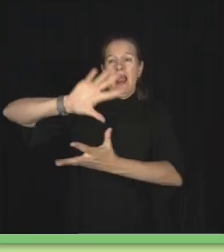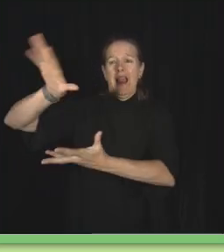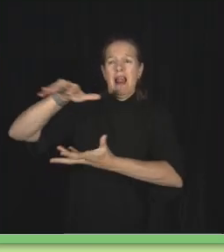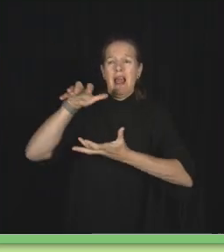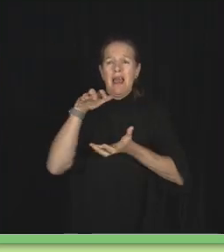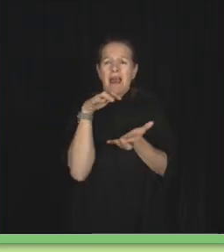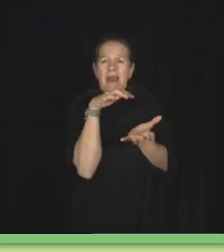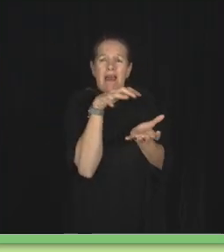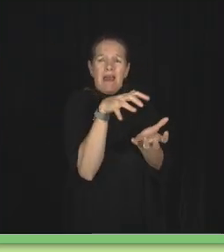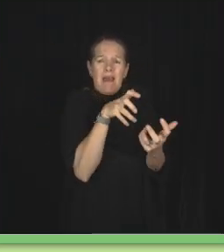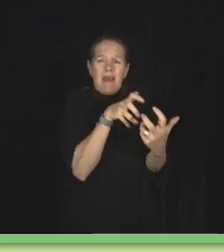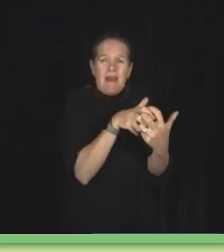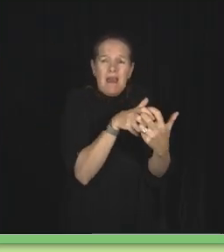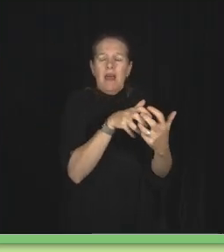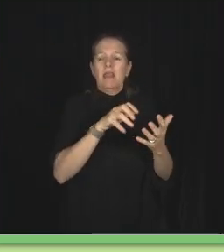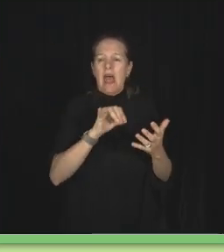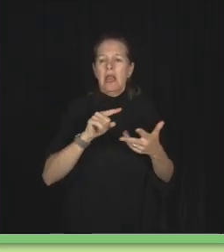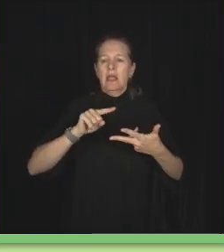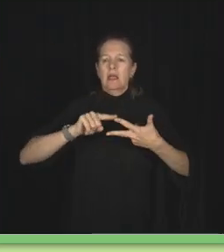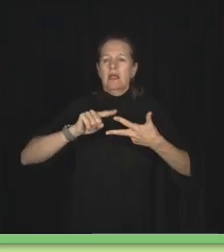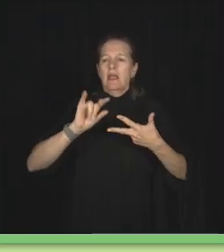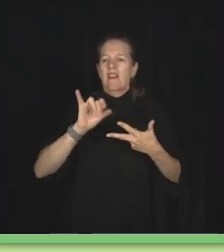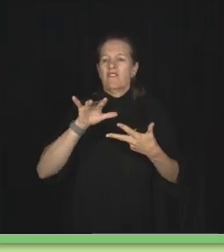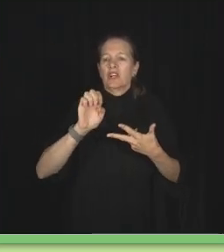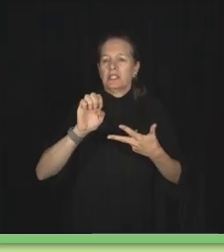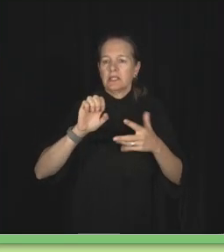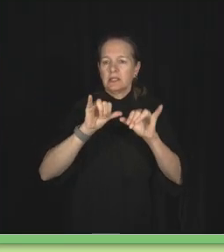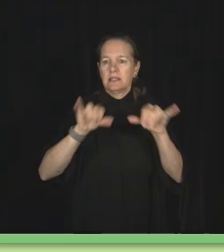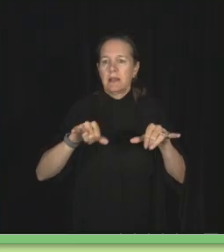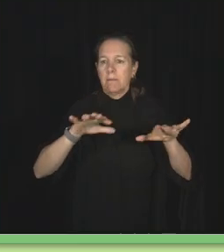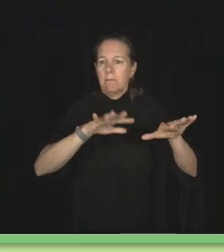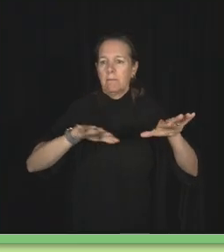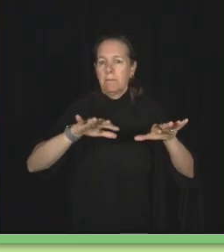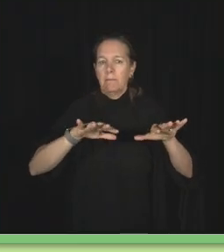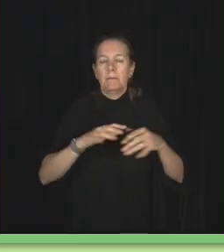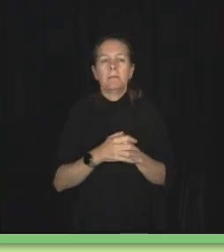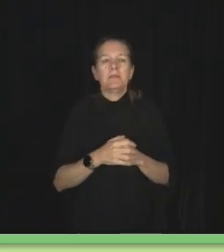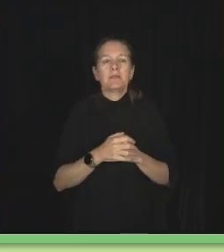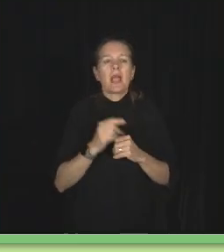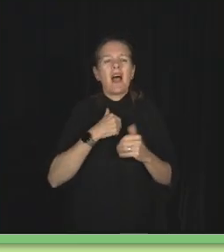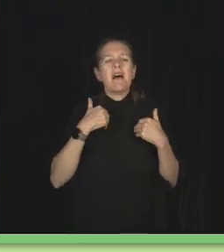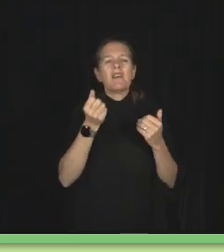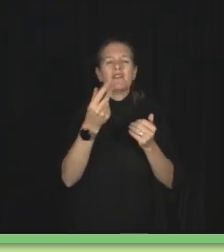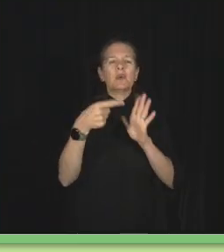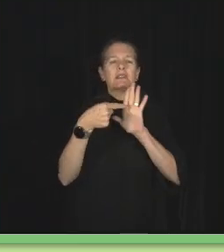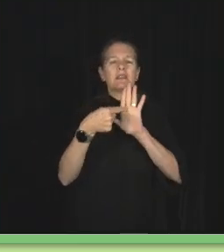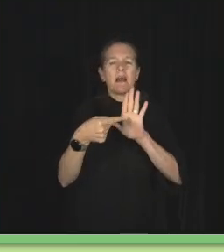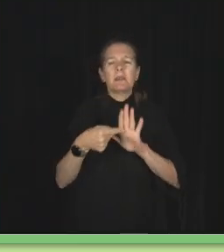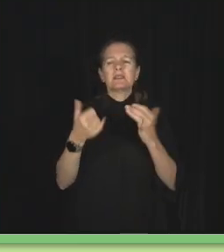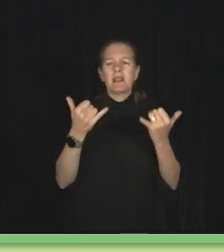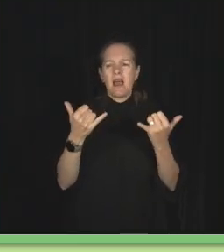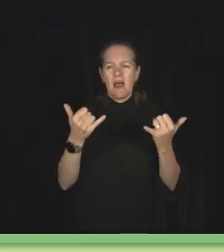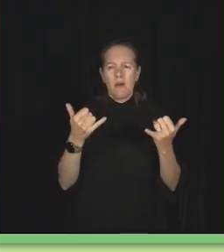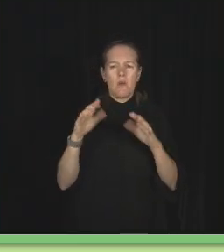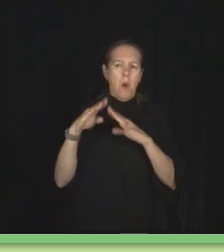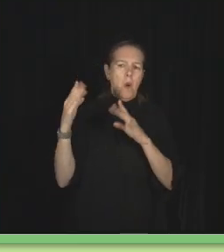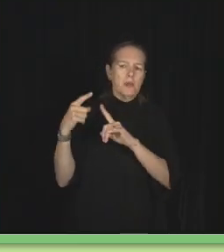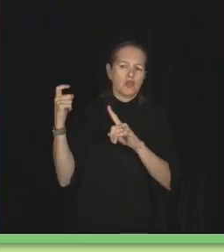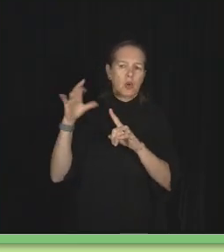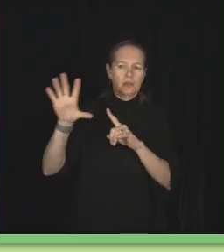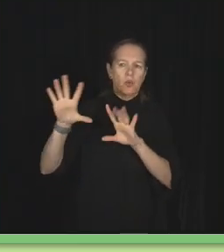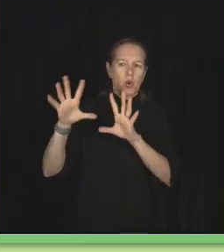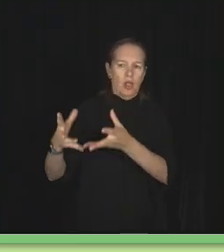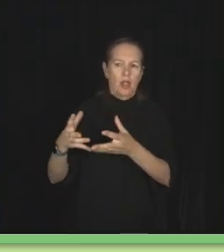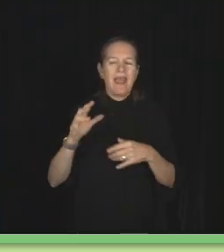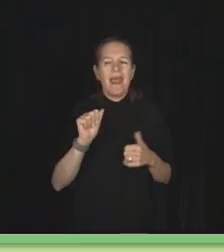into inference systems so that we can take that even further. There are a couple of examples out there right now in the open source world. One is